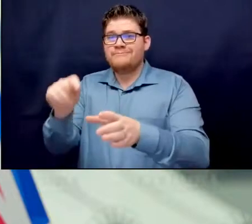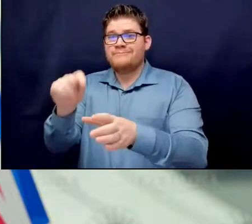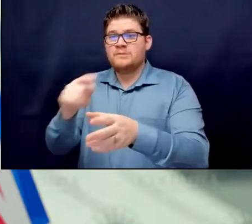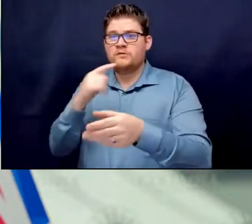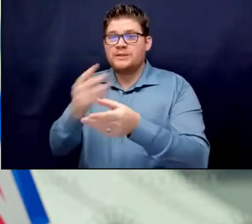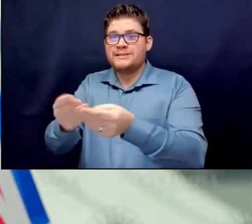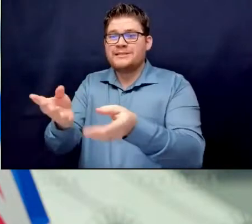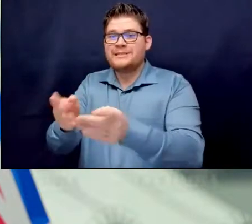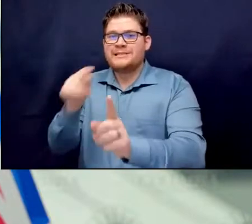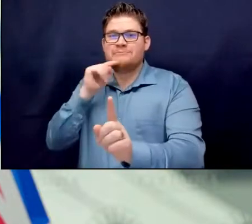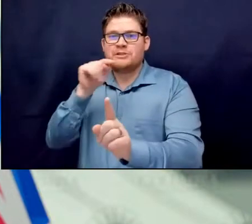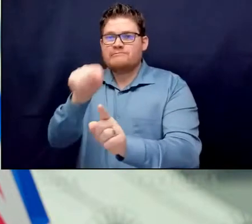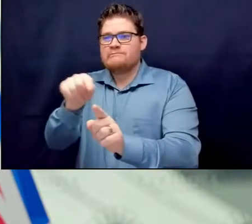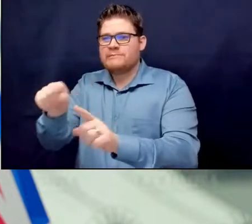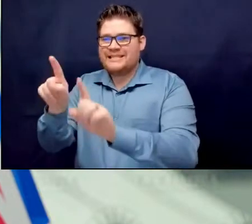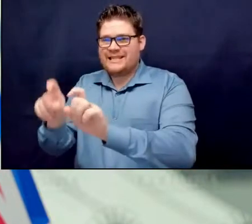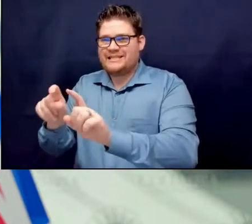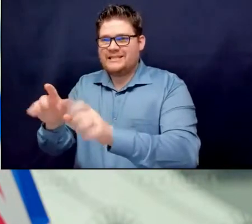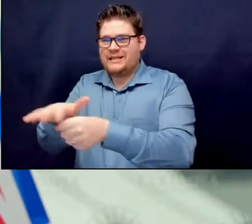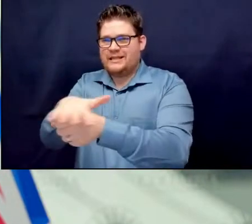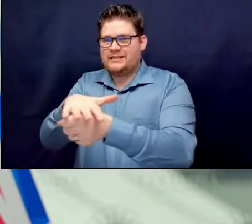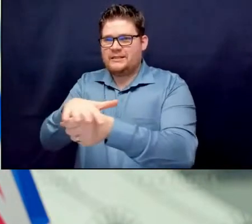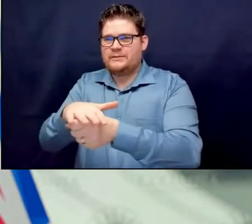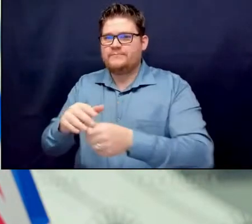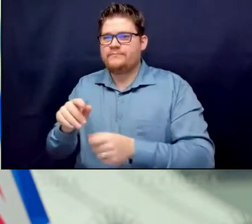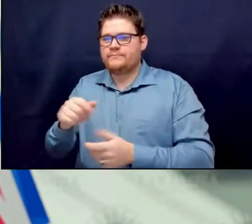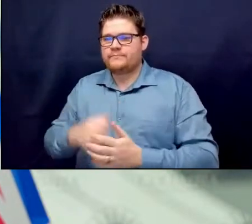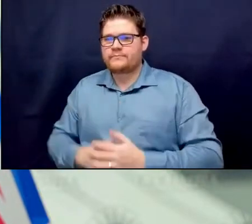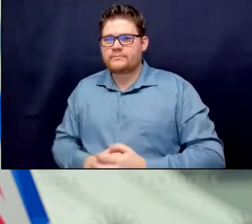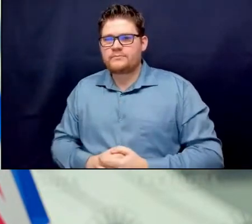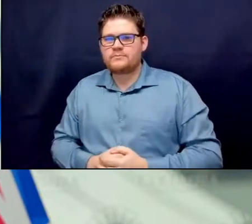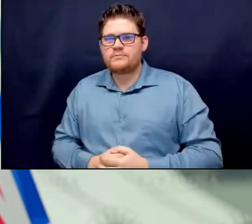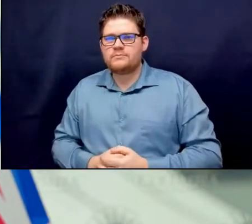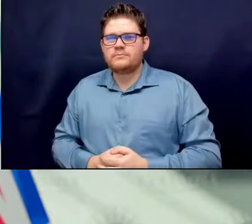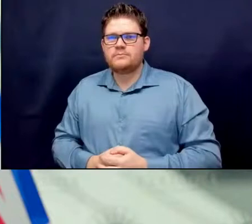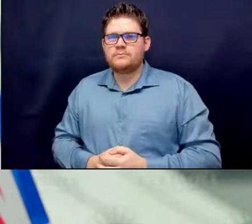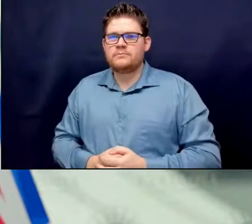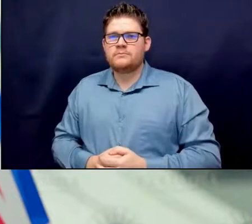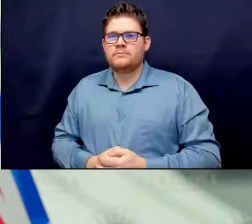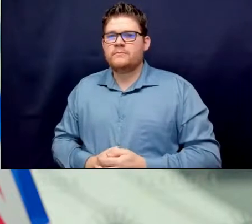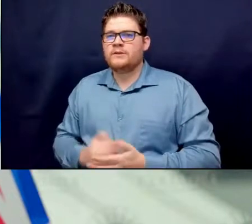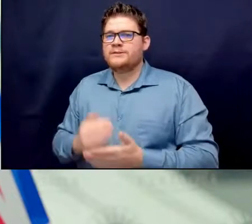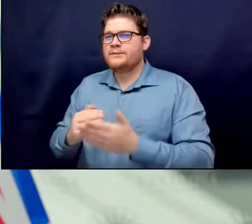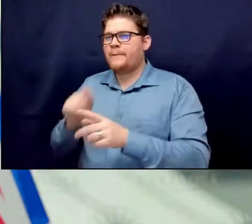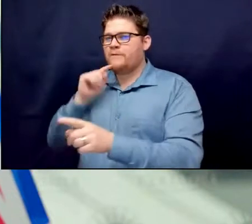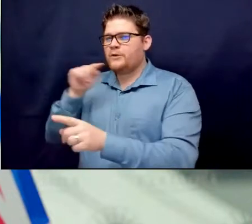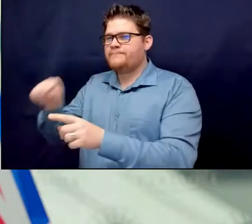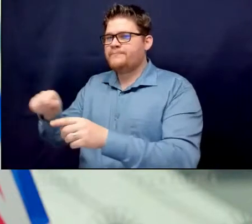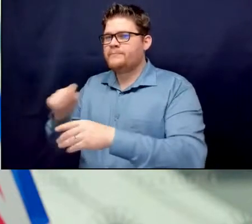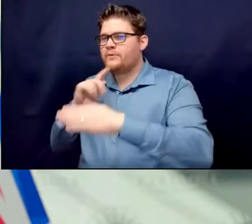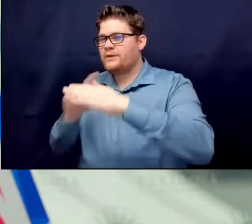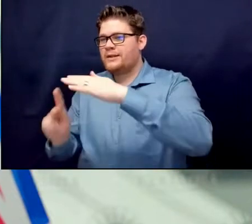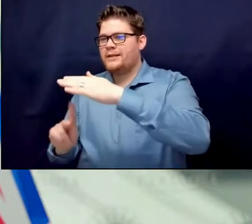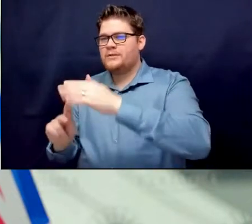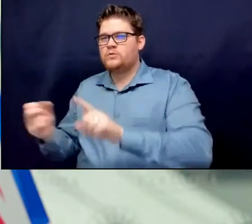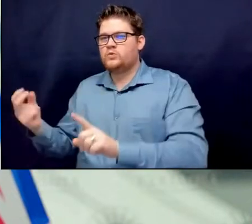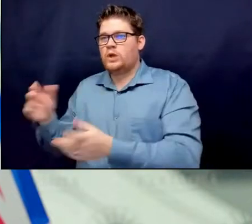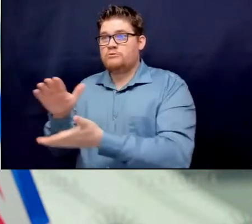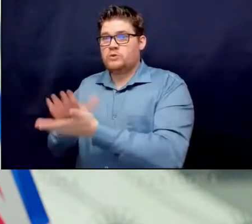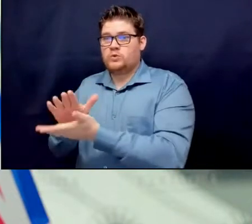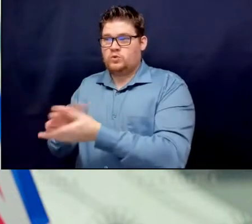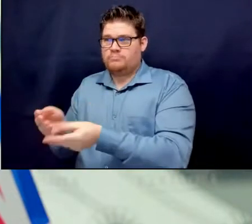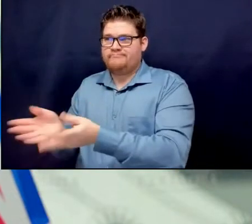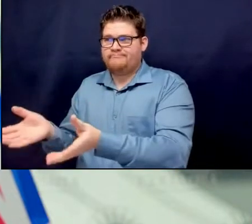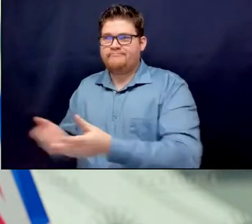across BC to replenish their supply. 200,000 are being prepared to support testing of symptomatic staff in the K-12 education